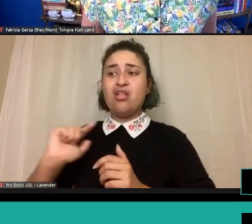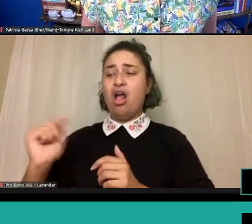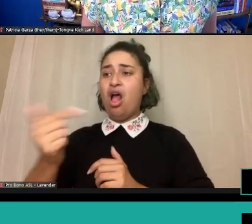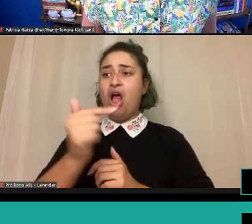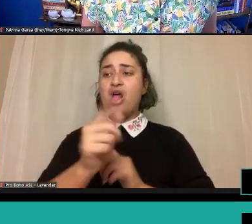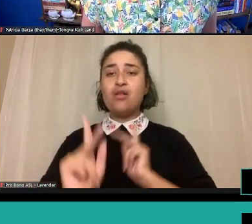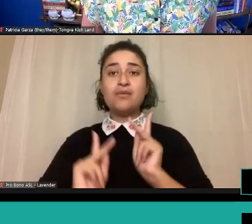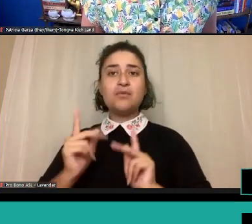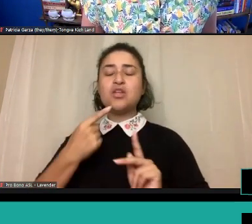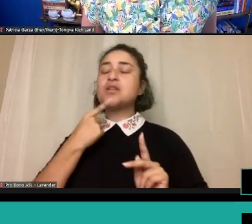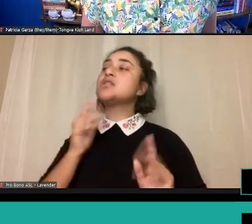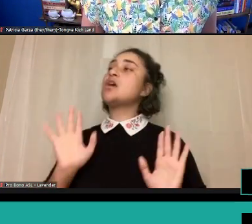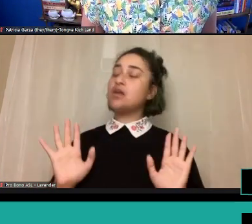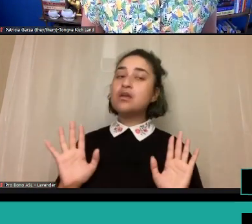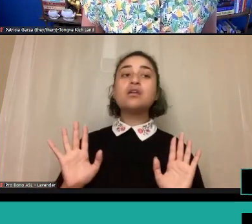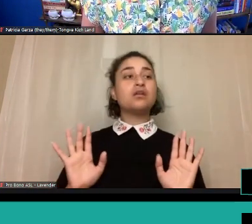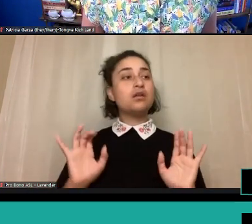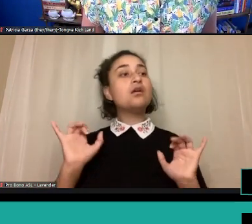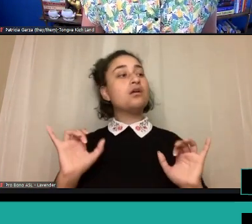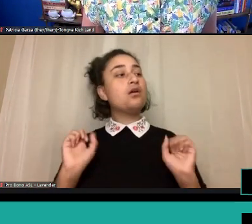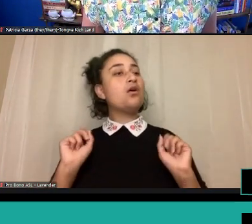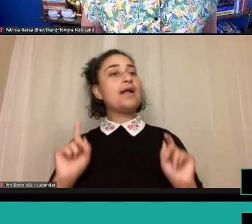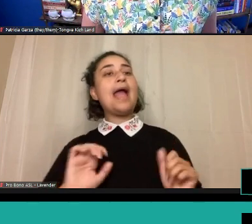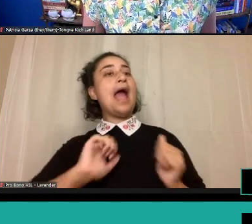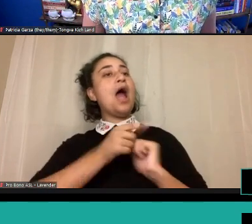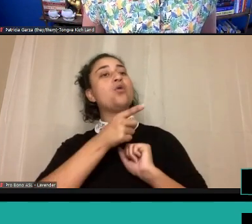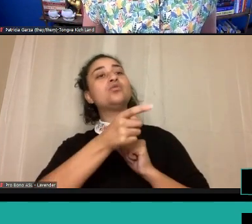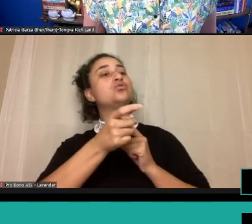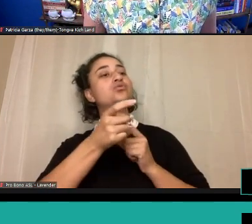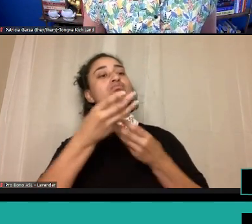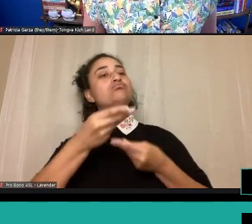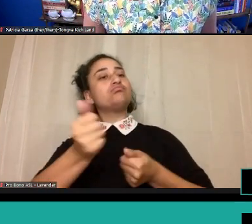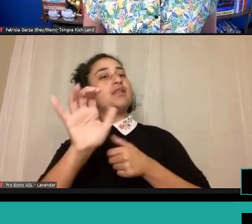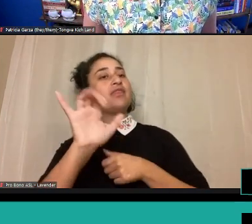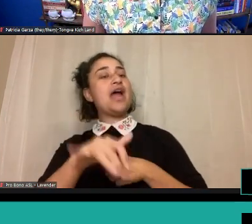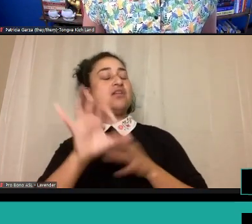like, oh, okay, great. How did you handle that? Wonderful.